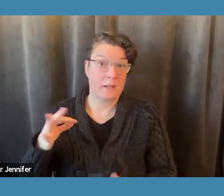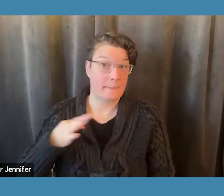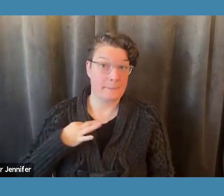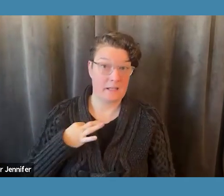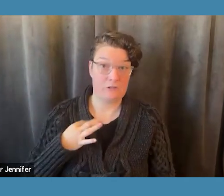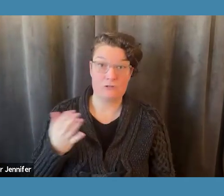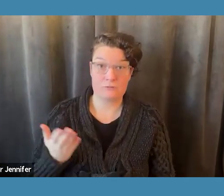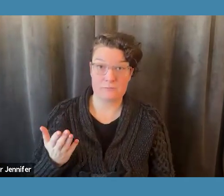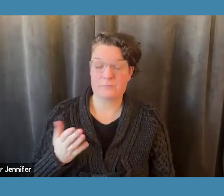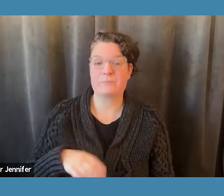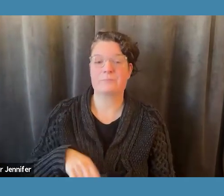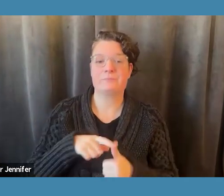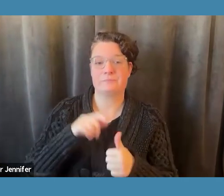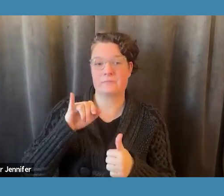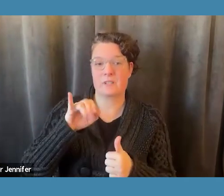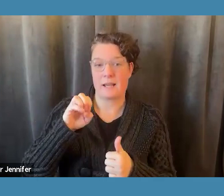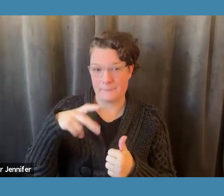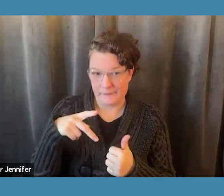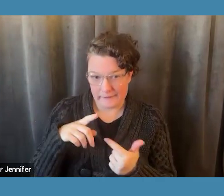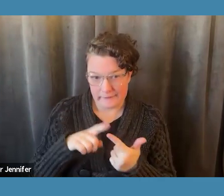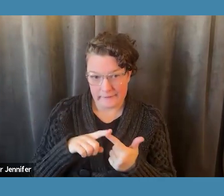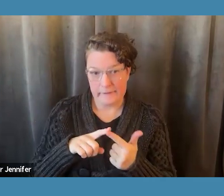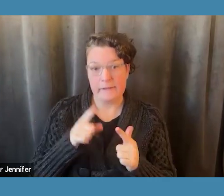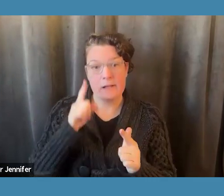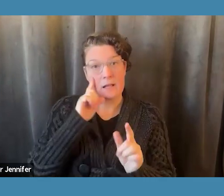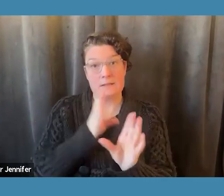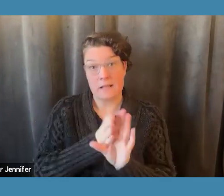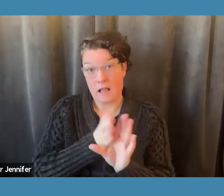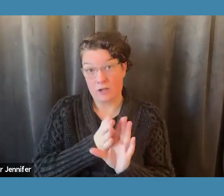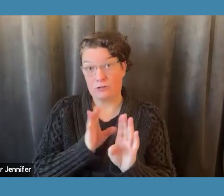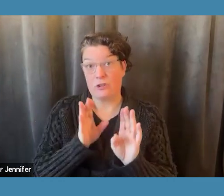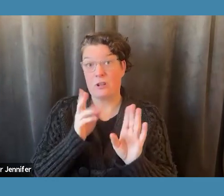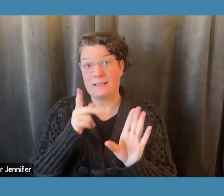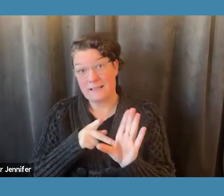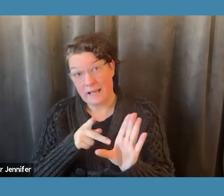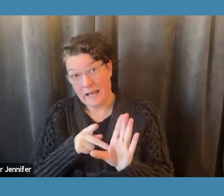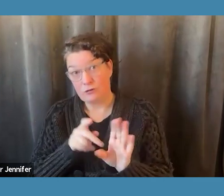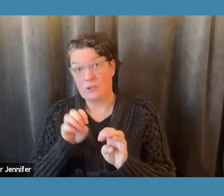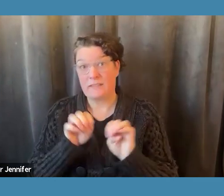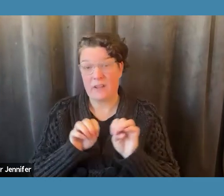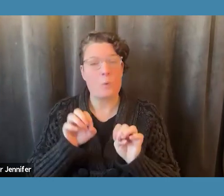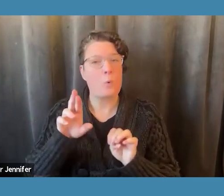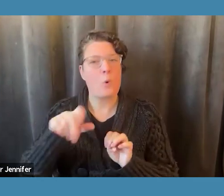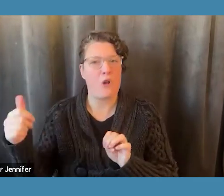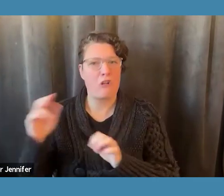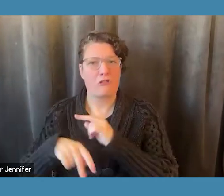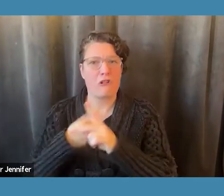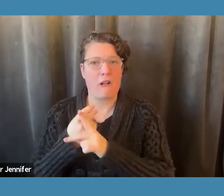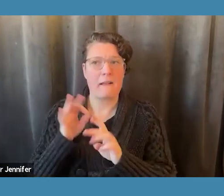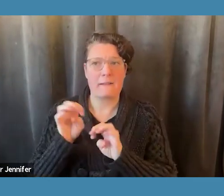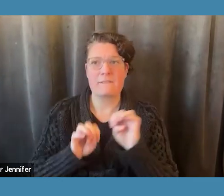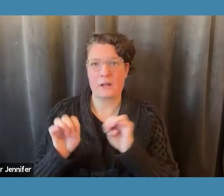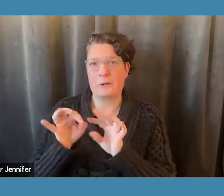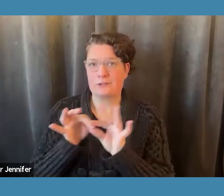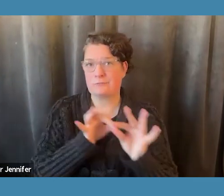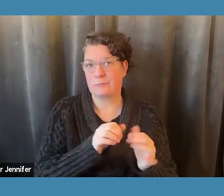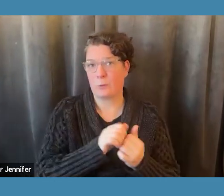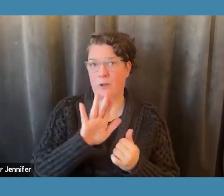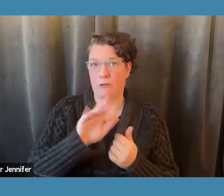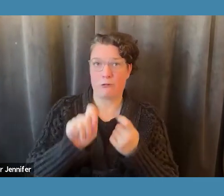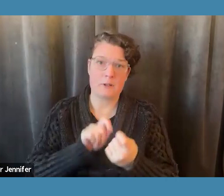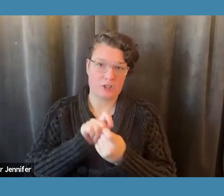are IEPs, psychological, psychiatric, or other types of evaluations relevant to your